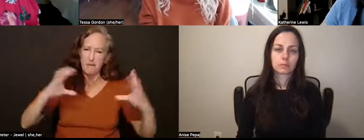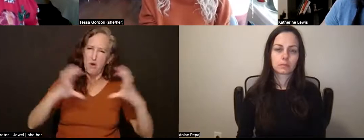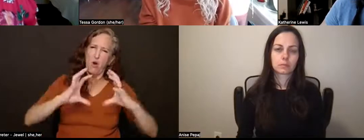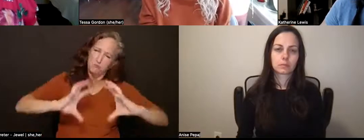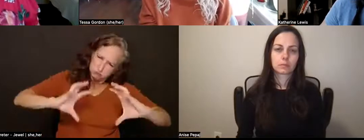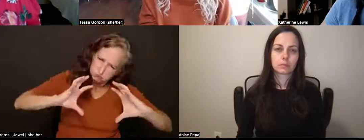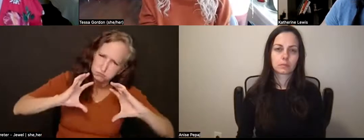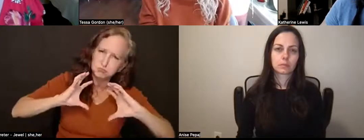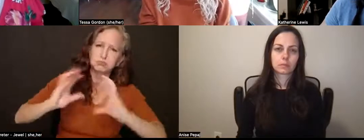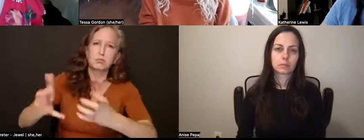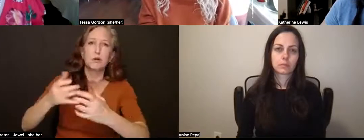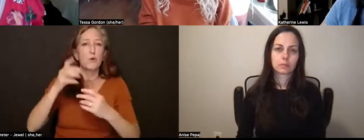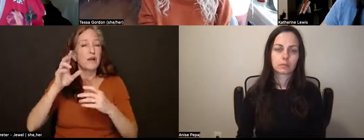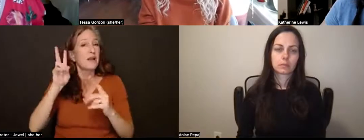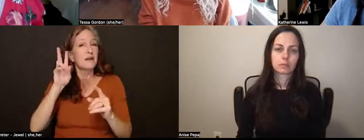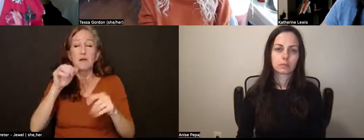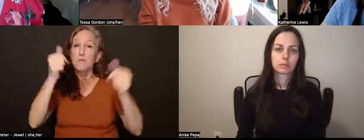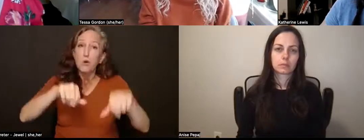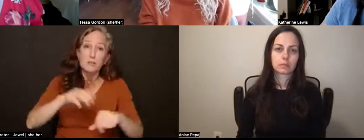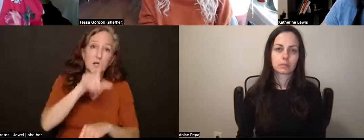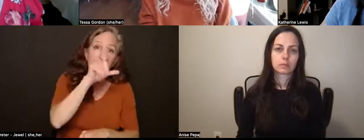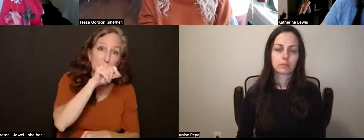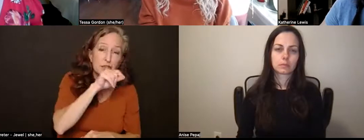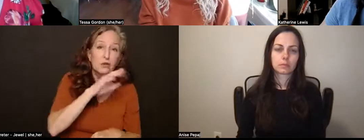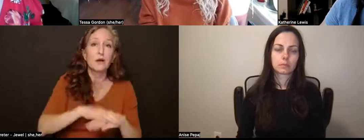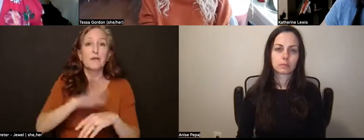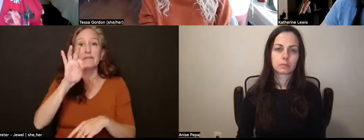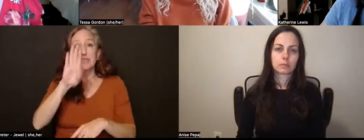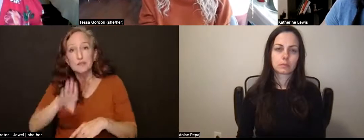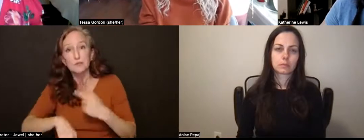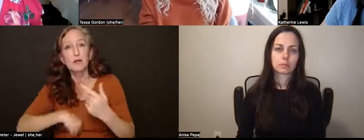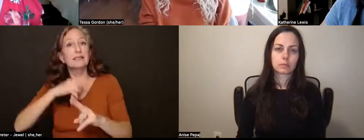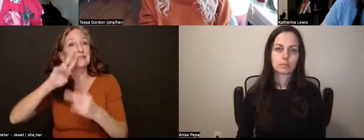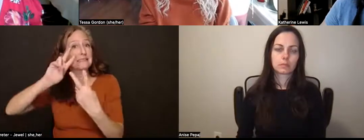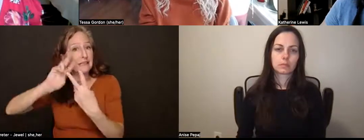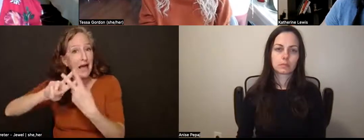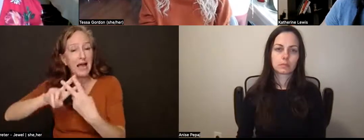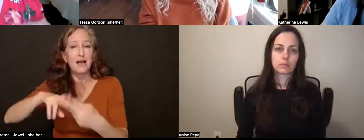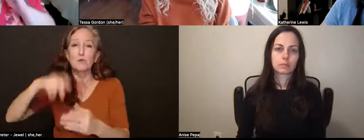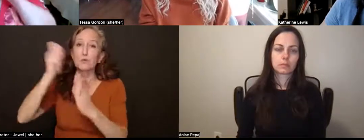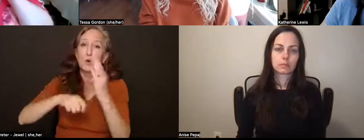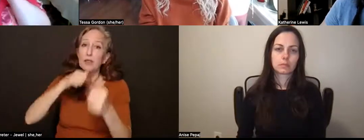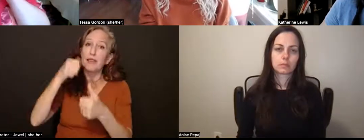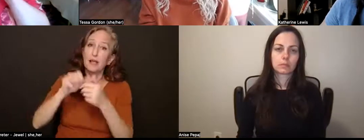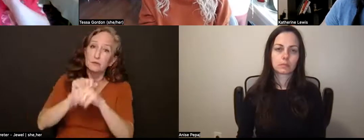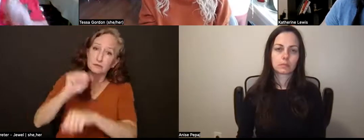that on Twitter. We did that on Facebook. We did that now in Slack. We did that. We wrote letters to the NIH and the CDC.